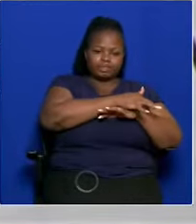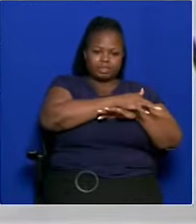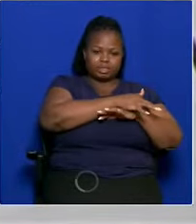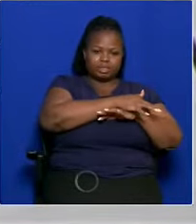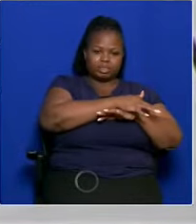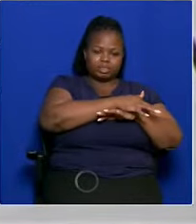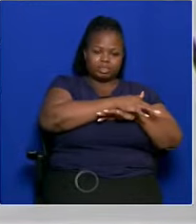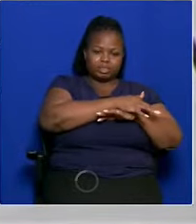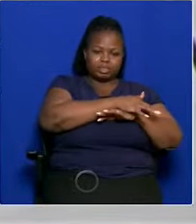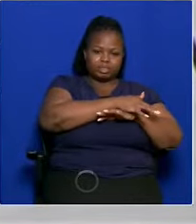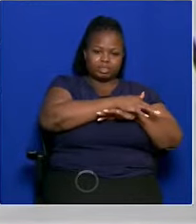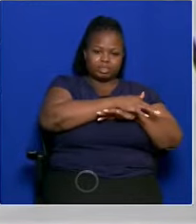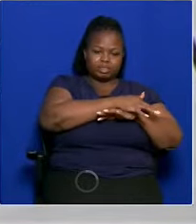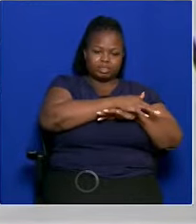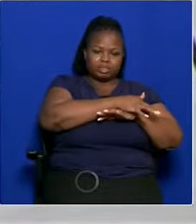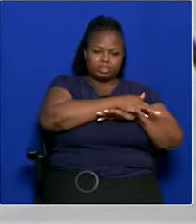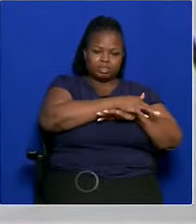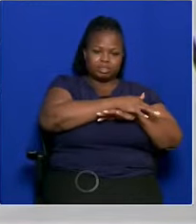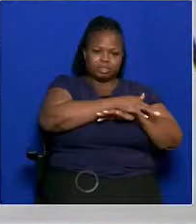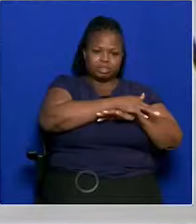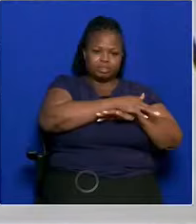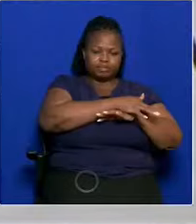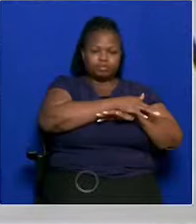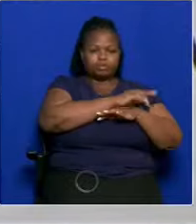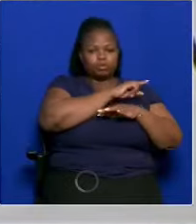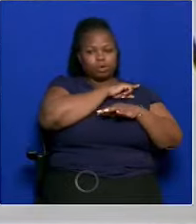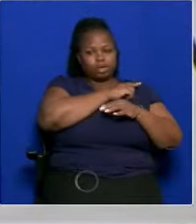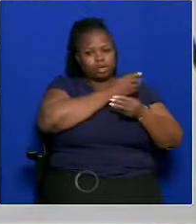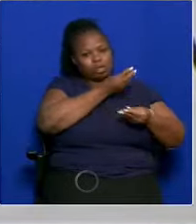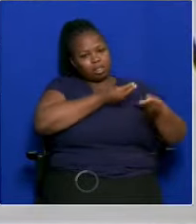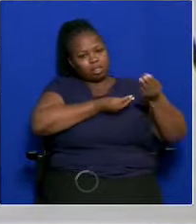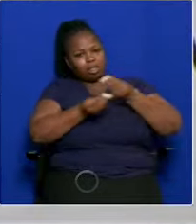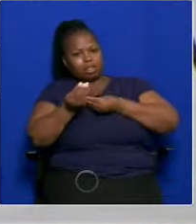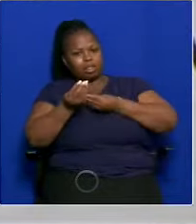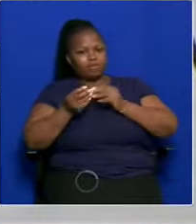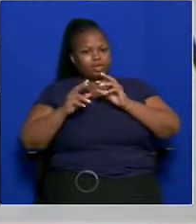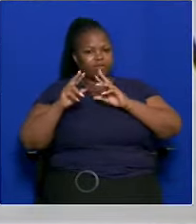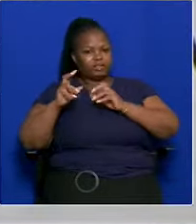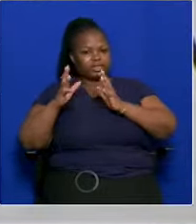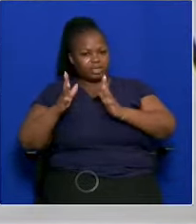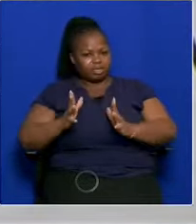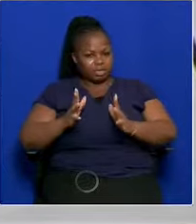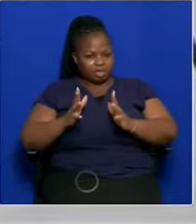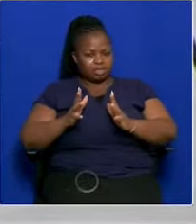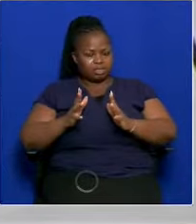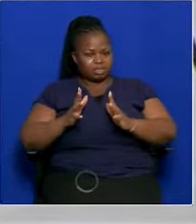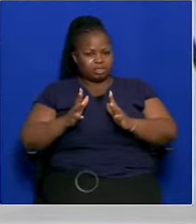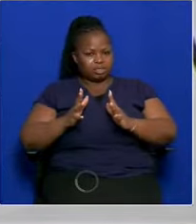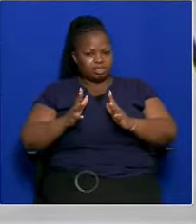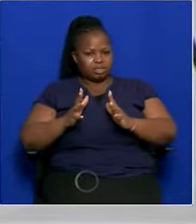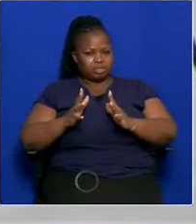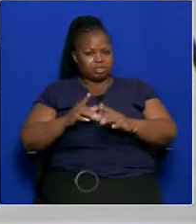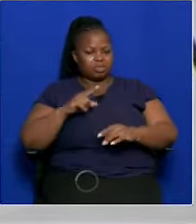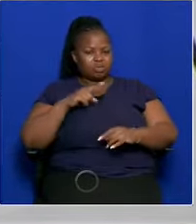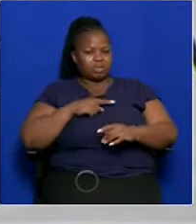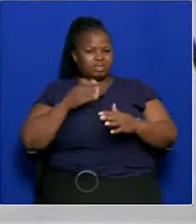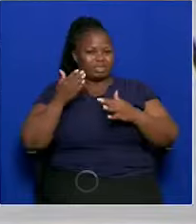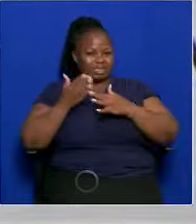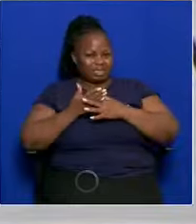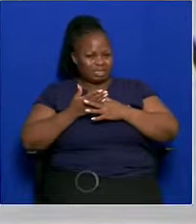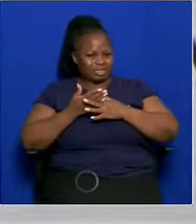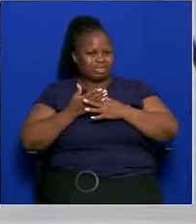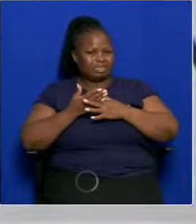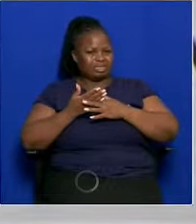to attempts to bribe investigators to ensure that cases fall in court